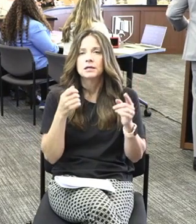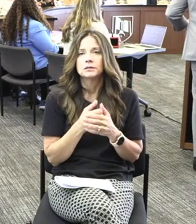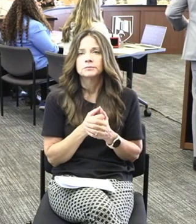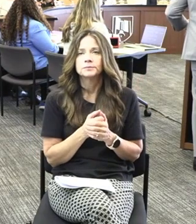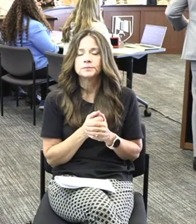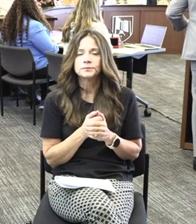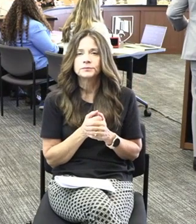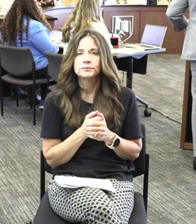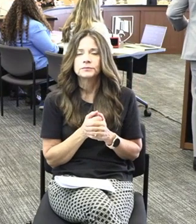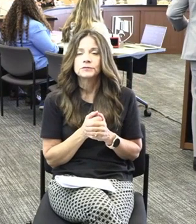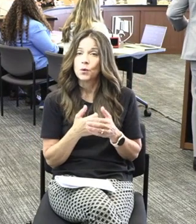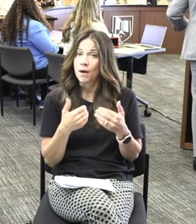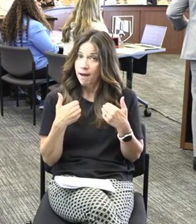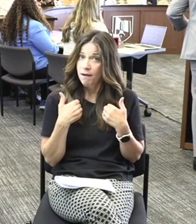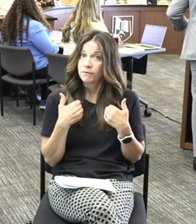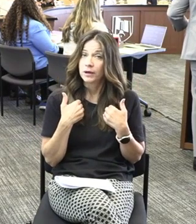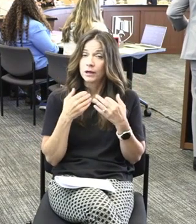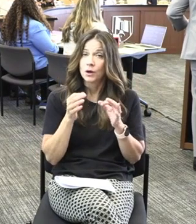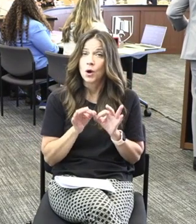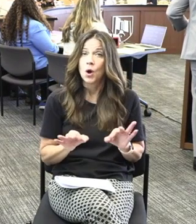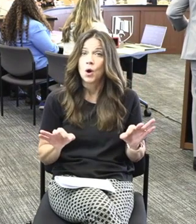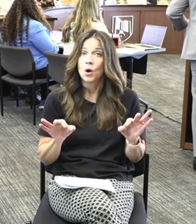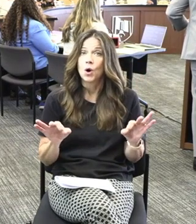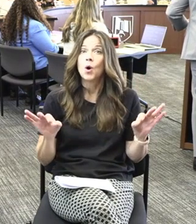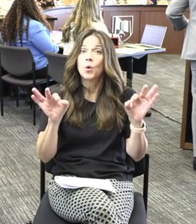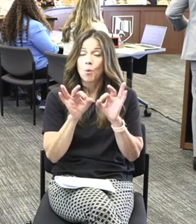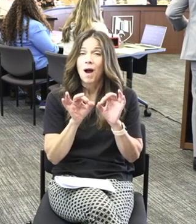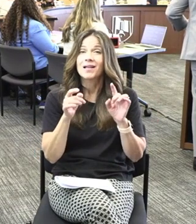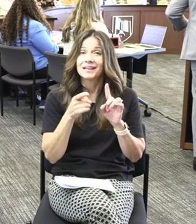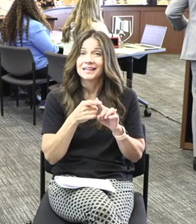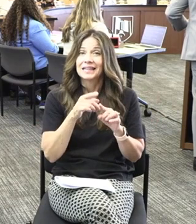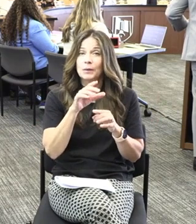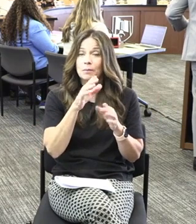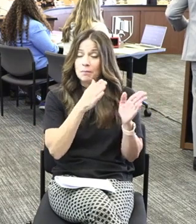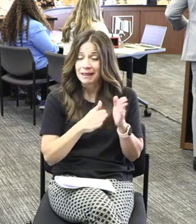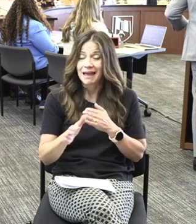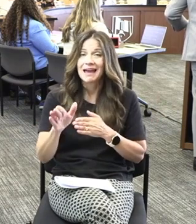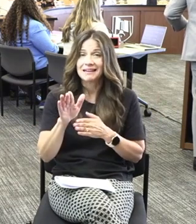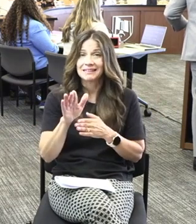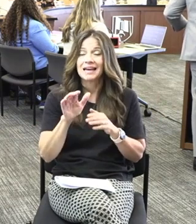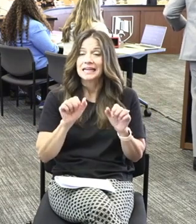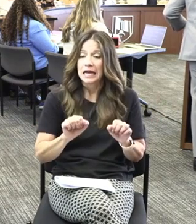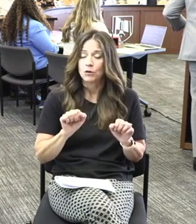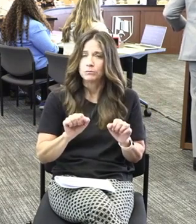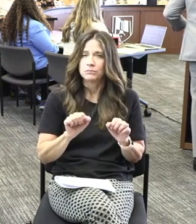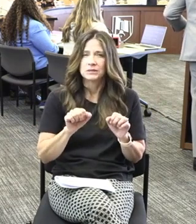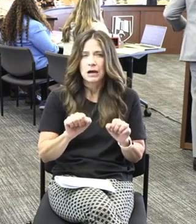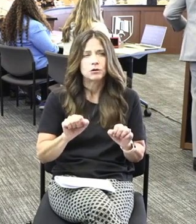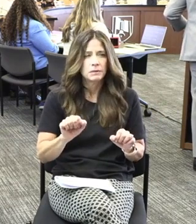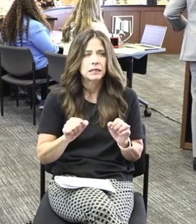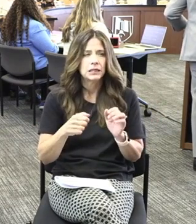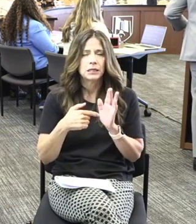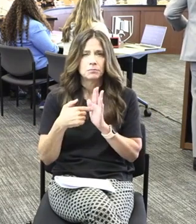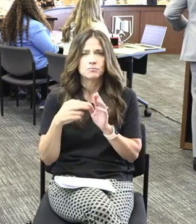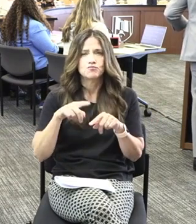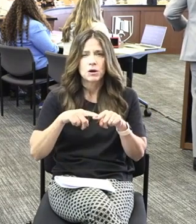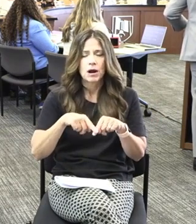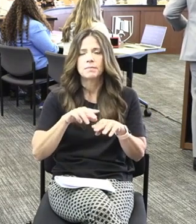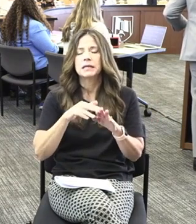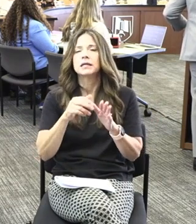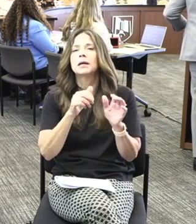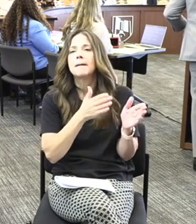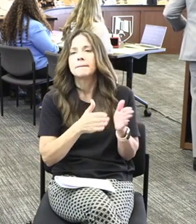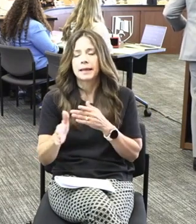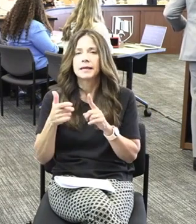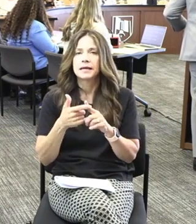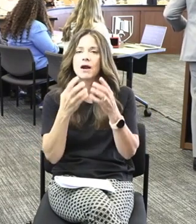least, having a quality STEM plan, an accountability plan, a plan that speaks to our mission, vision, and values,